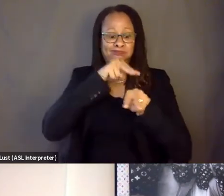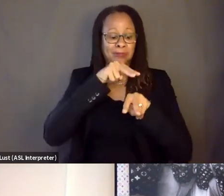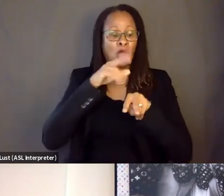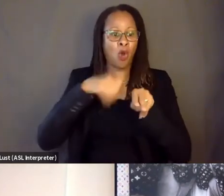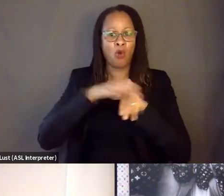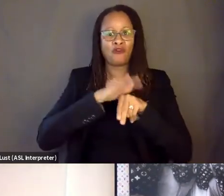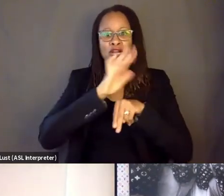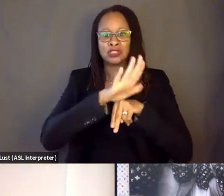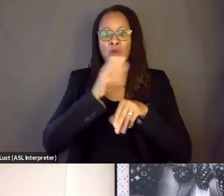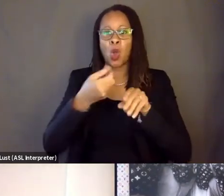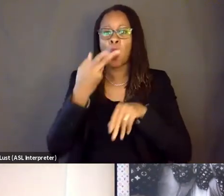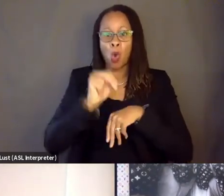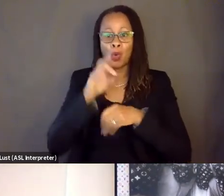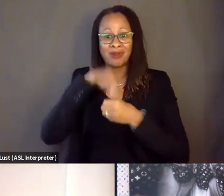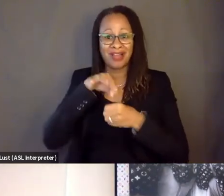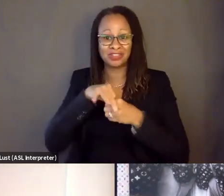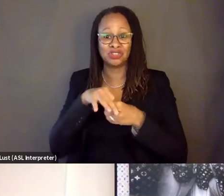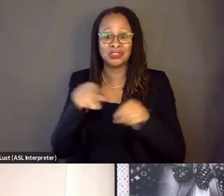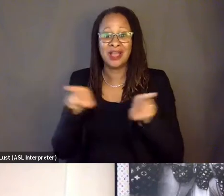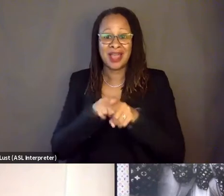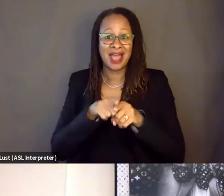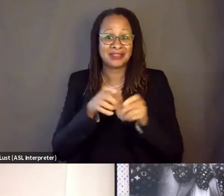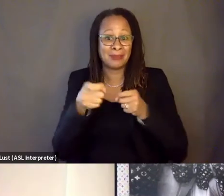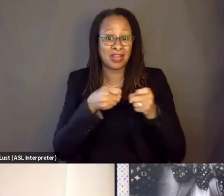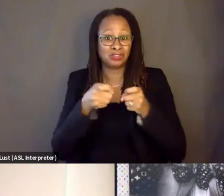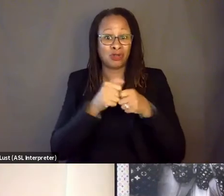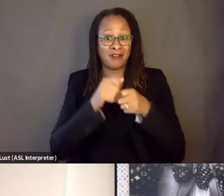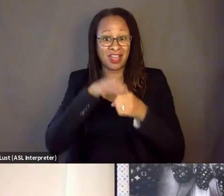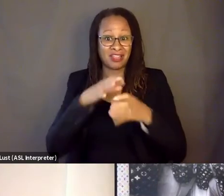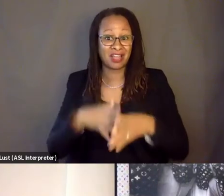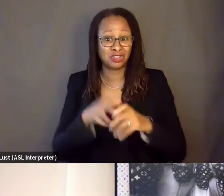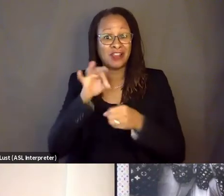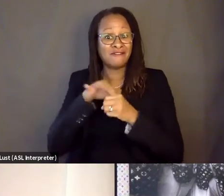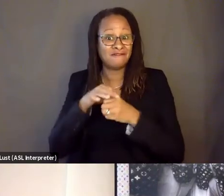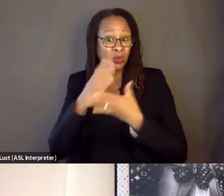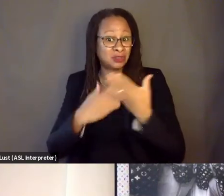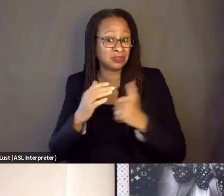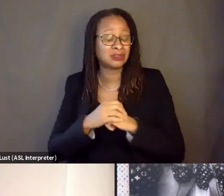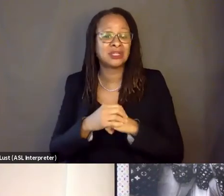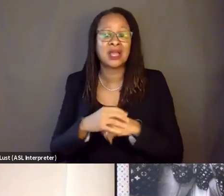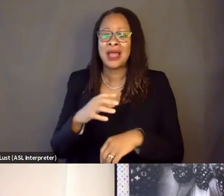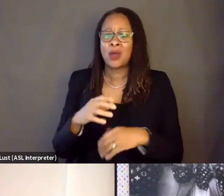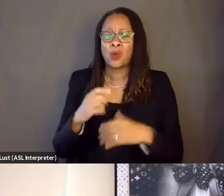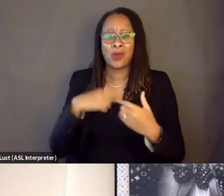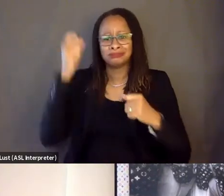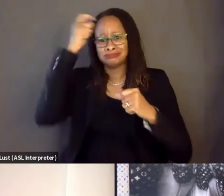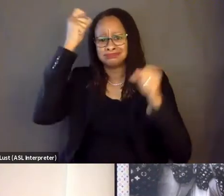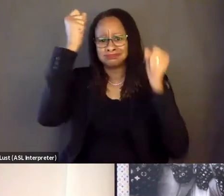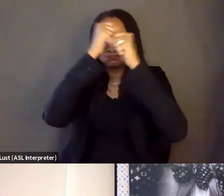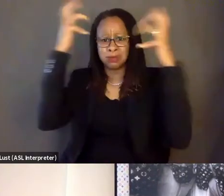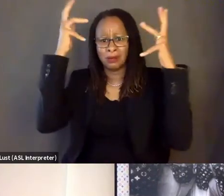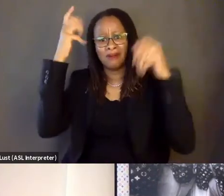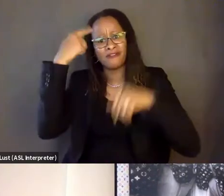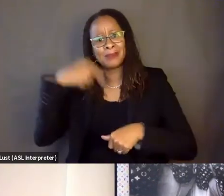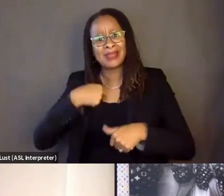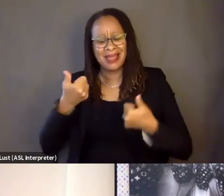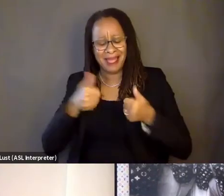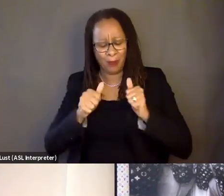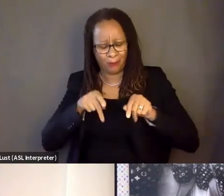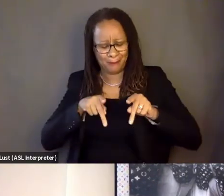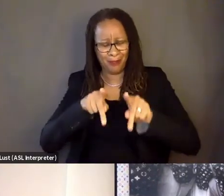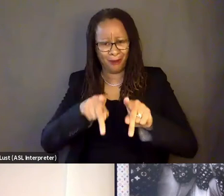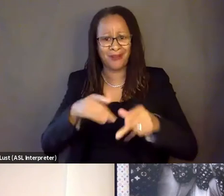election. I think what was kind of mind-blowing to me was how parallel it feels in a lot of